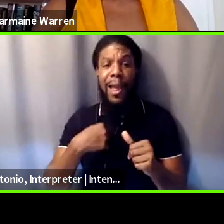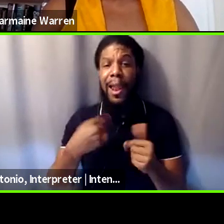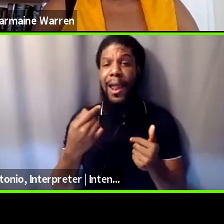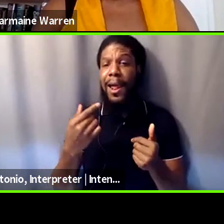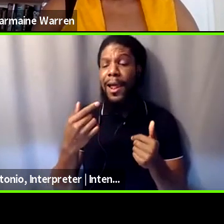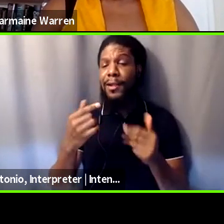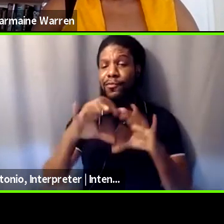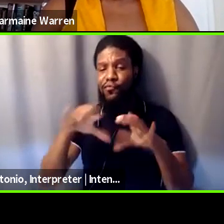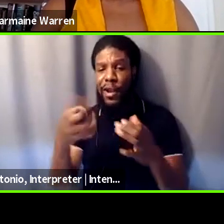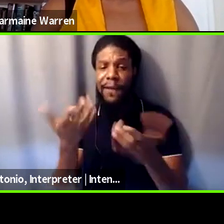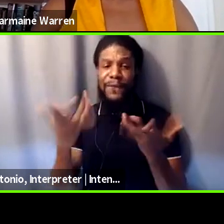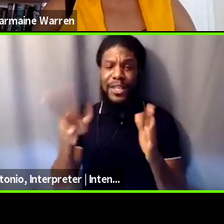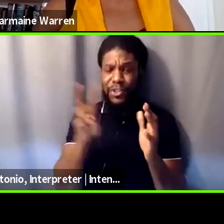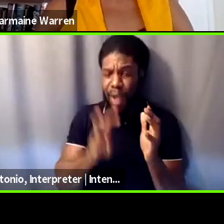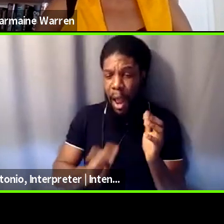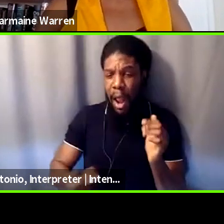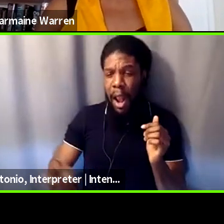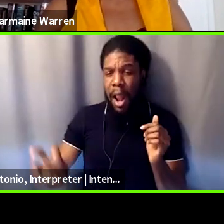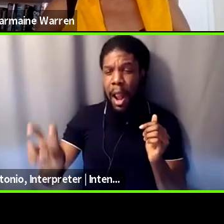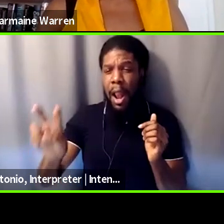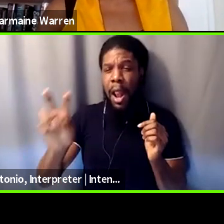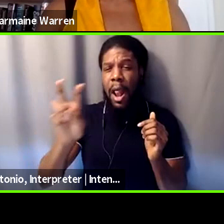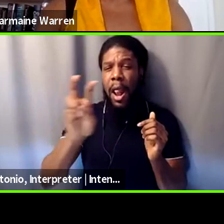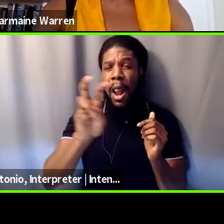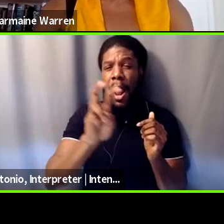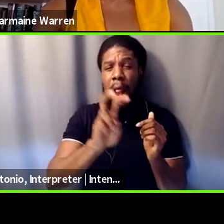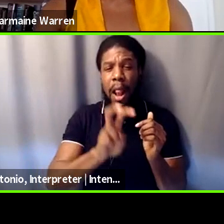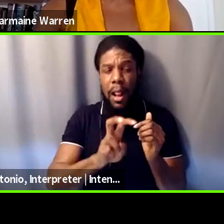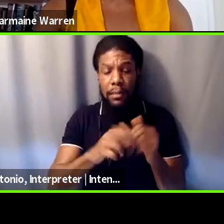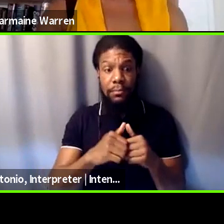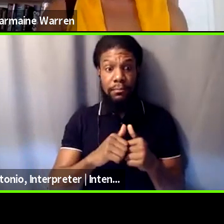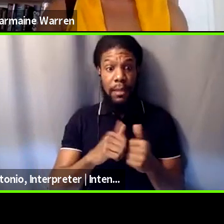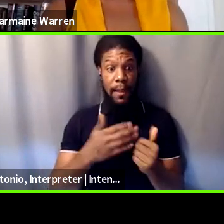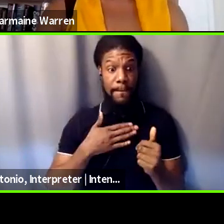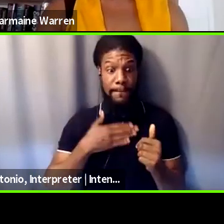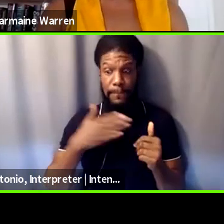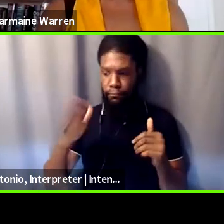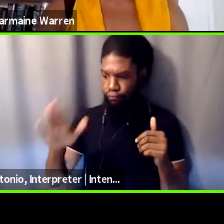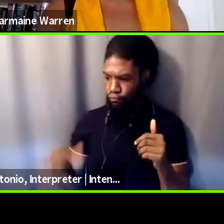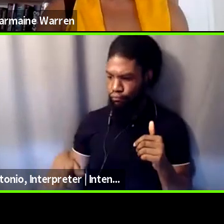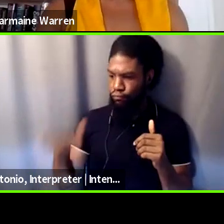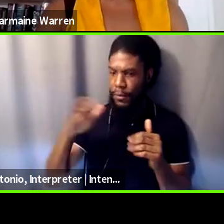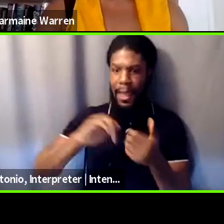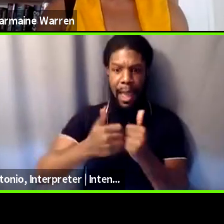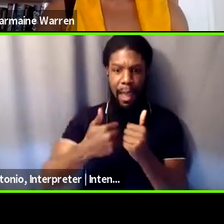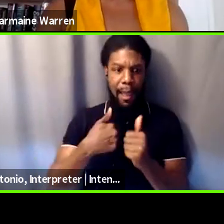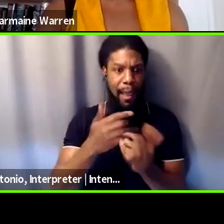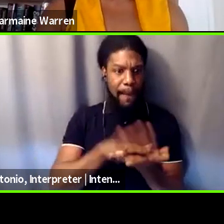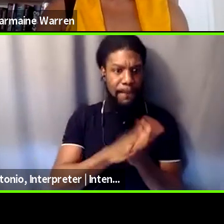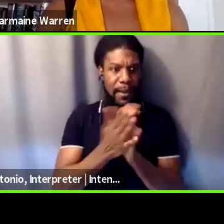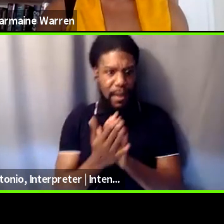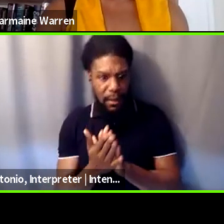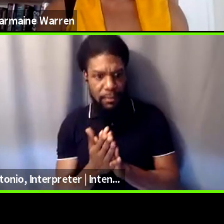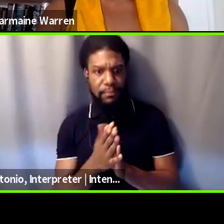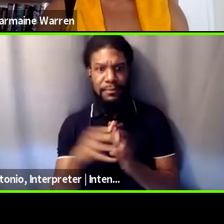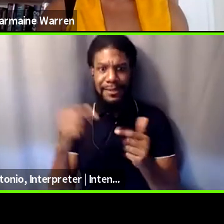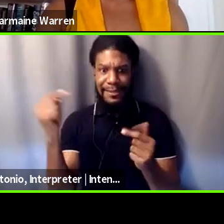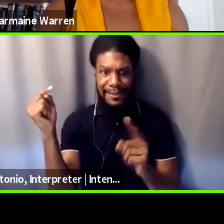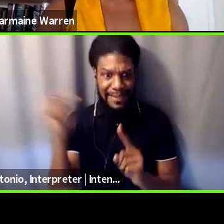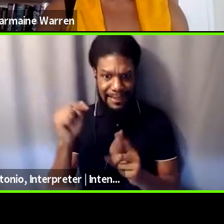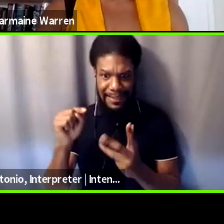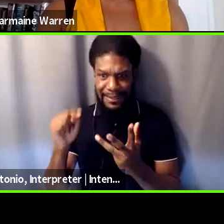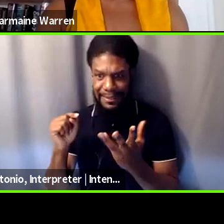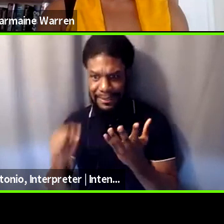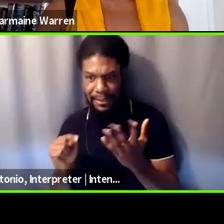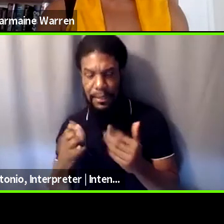like, as a childhood, why, like, how my accent became what it is, the, like, yeah, what happened to my